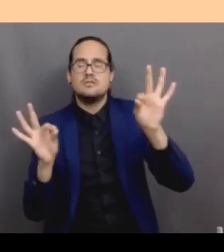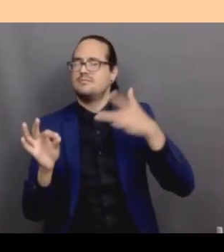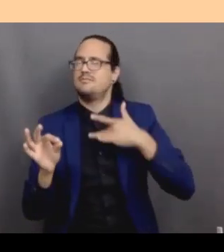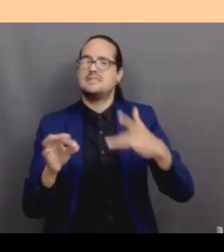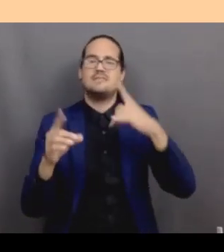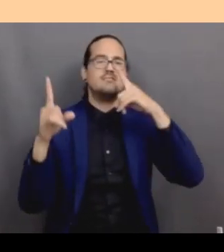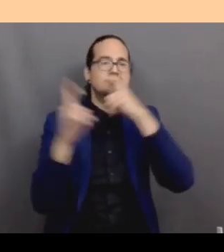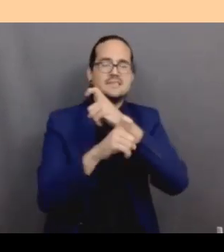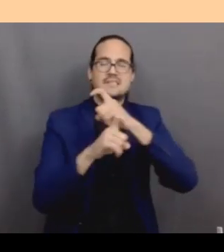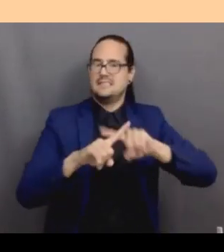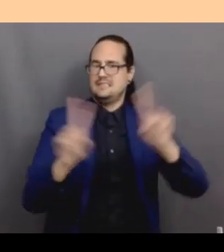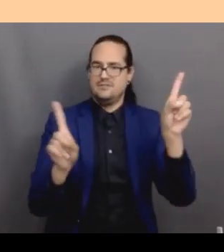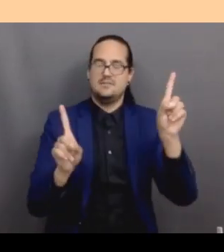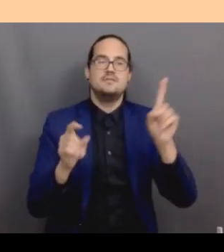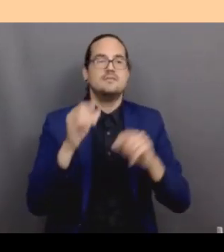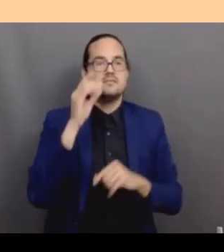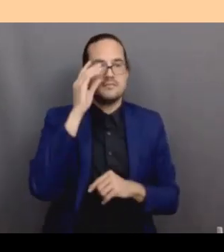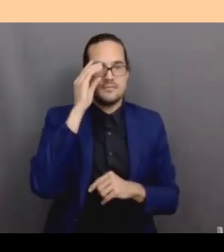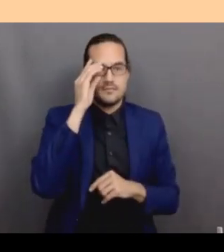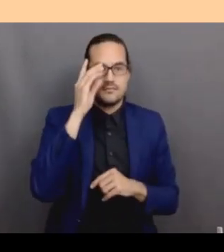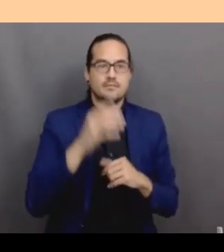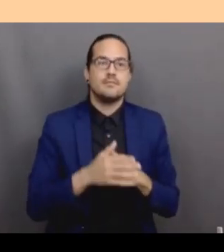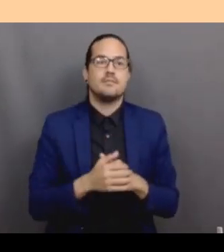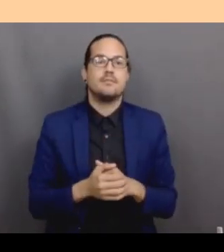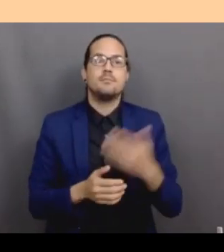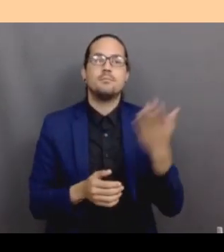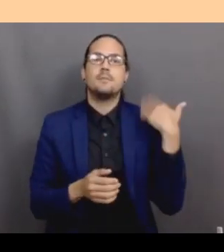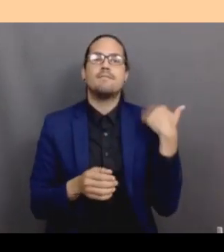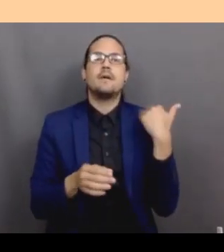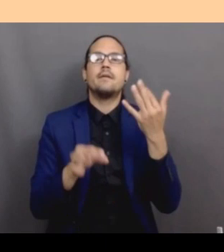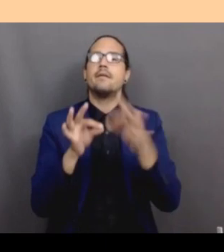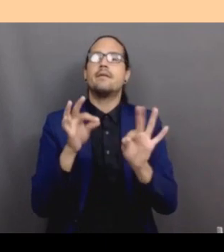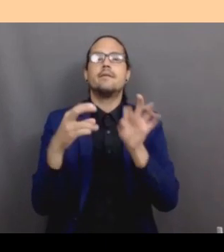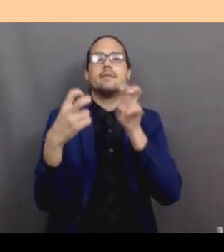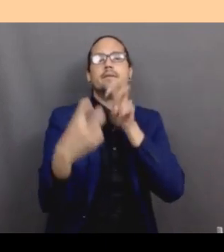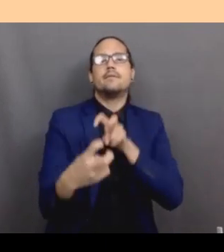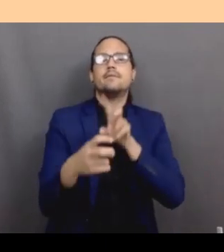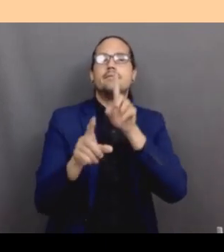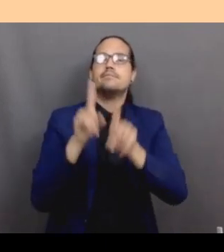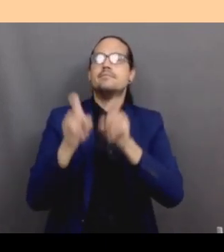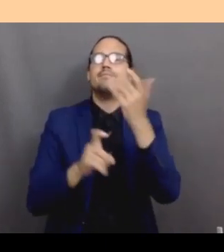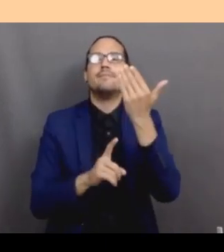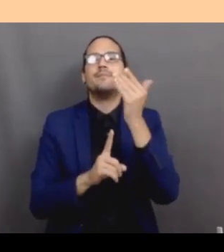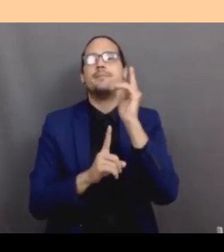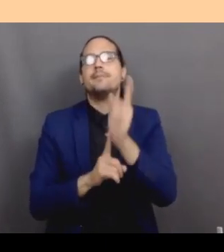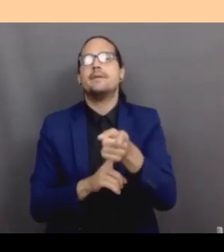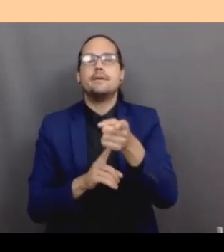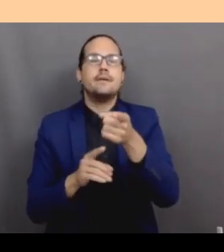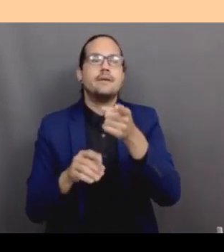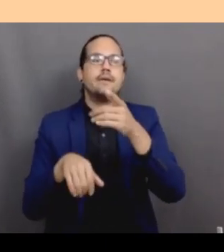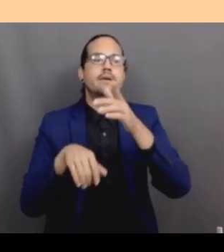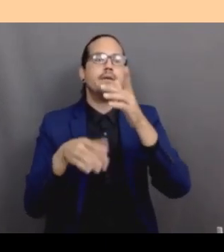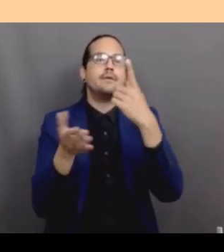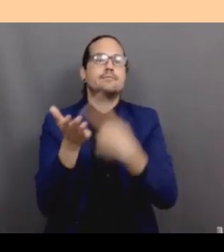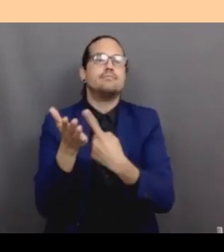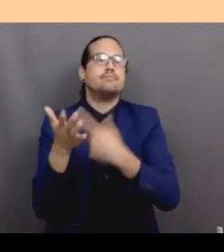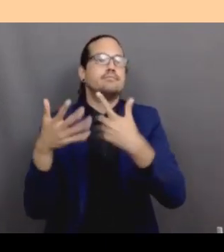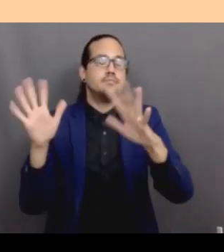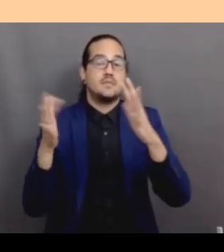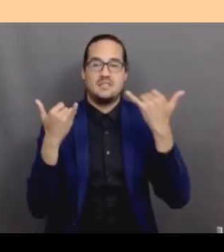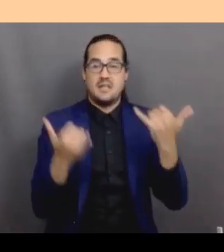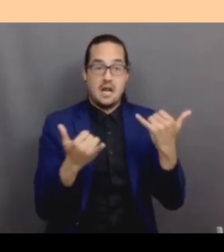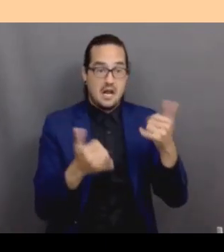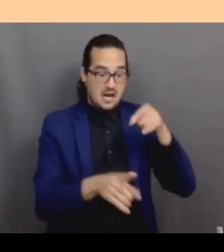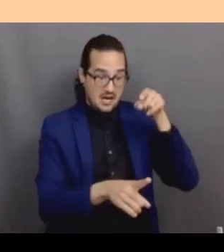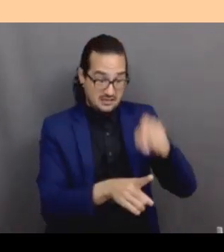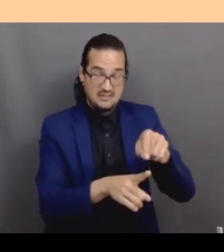hour-long interview. And I think that shows the depth that we need to have, again, to not only help individuals who are test positive for